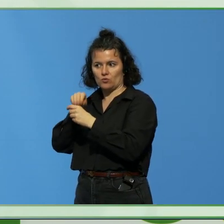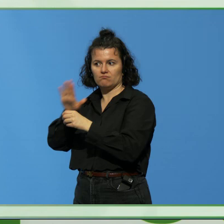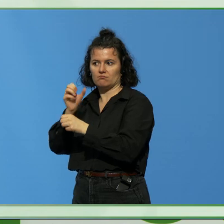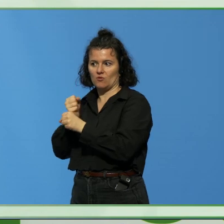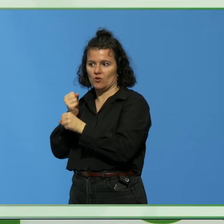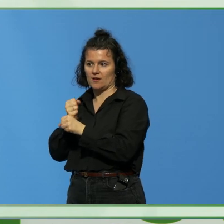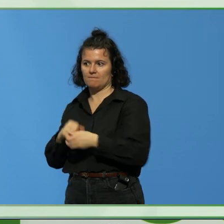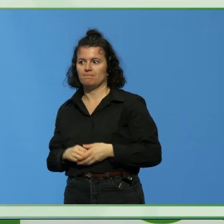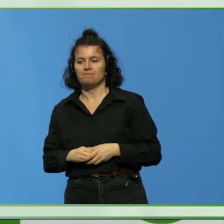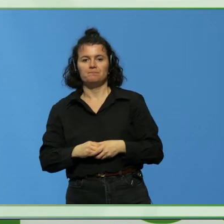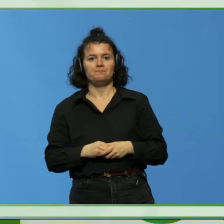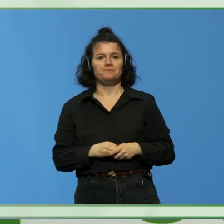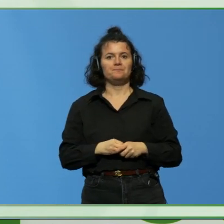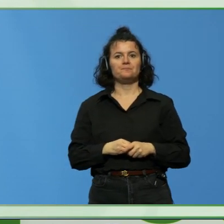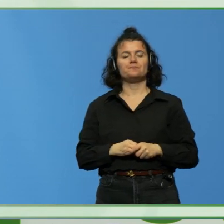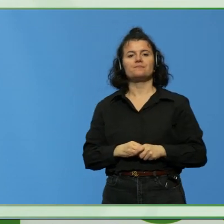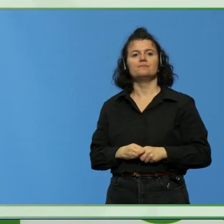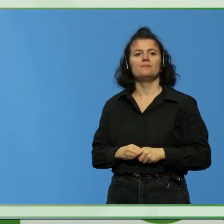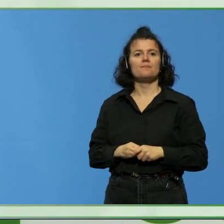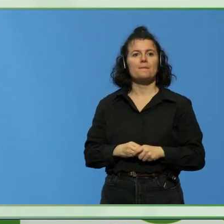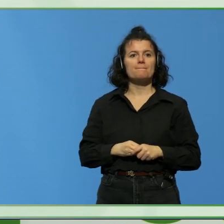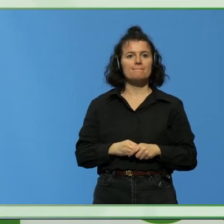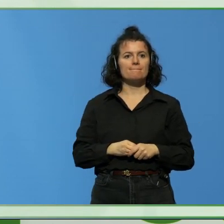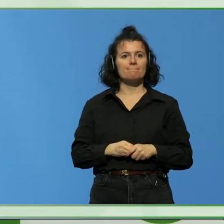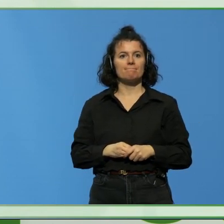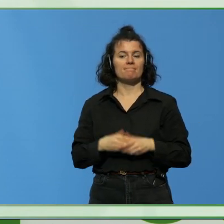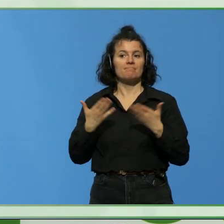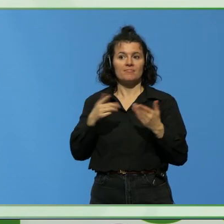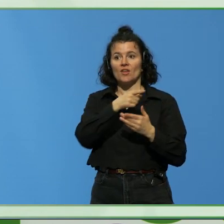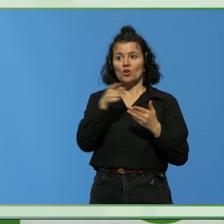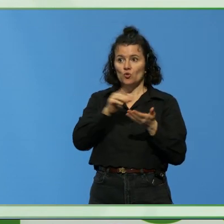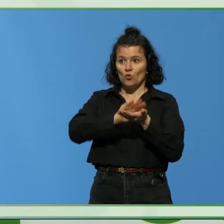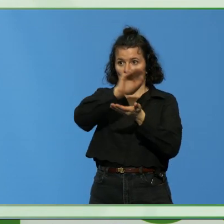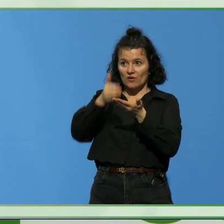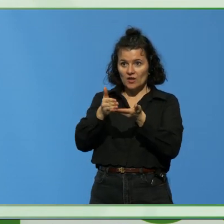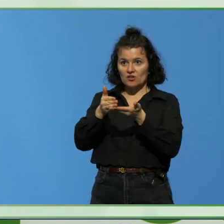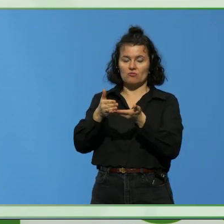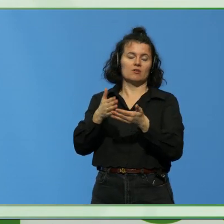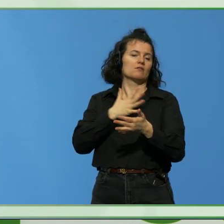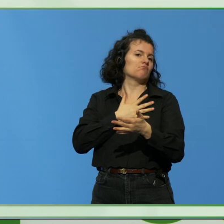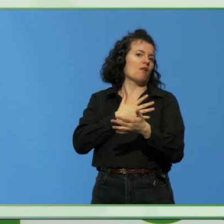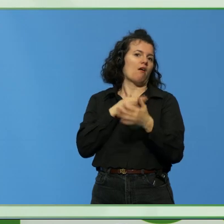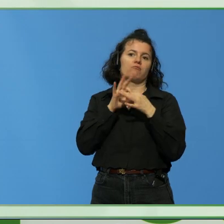Our call to action, if you're a foundation, we would love to work with you. We would love